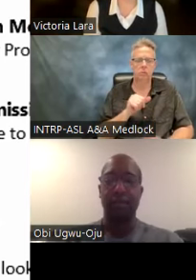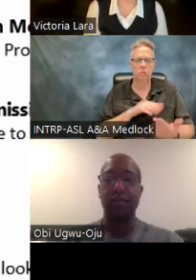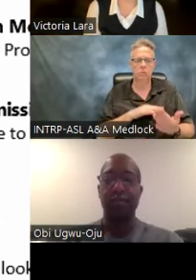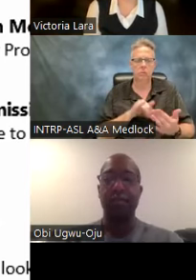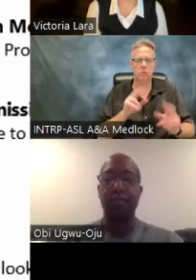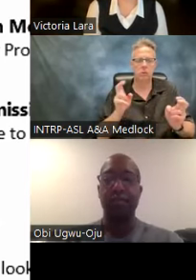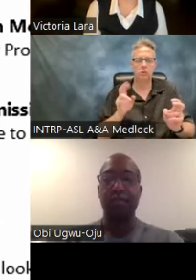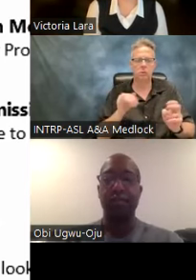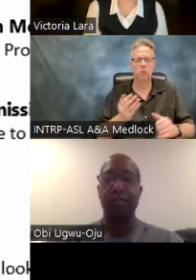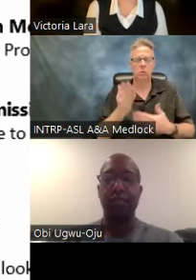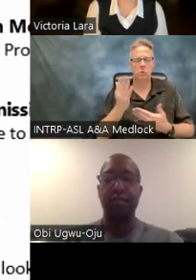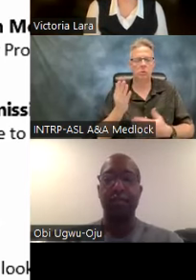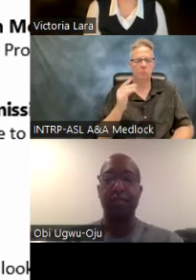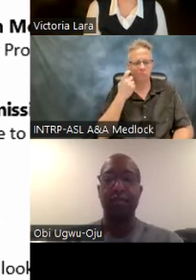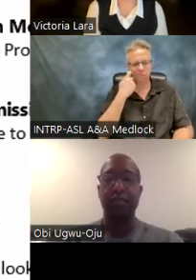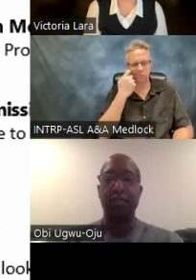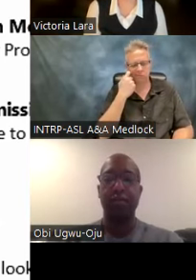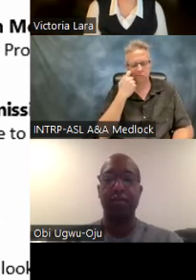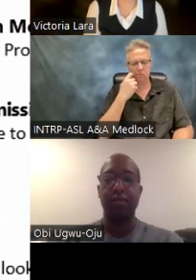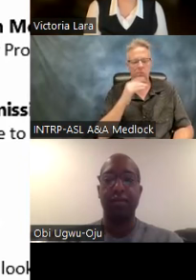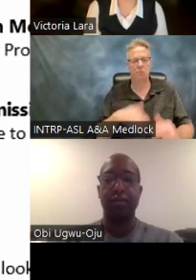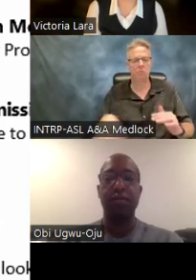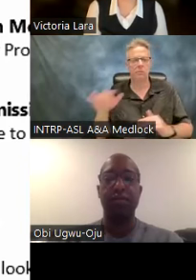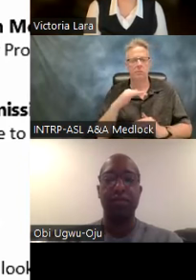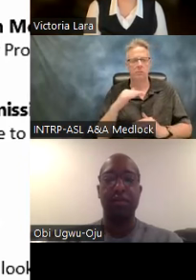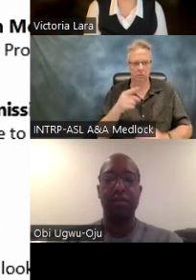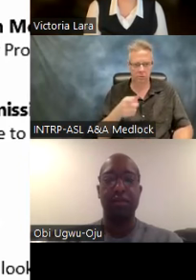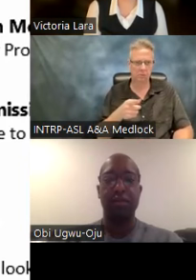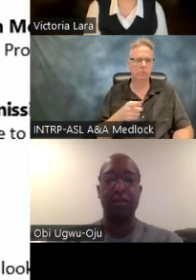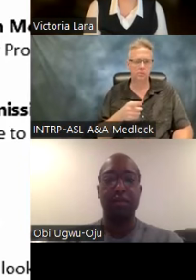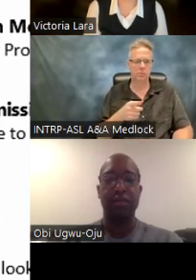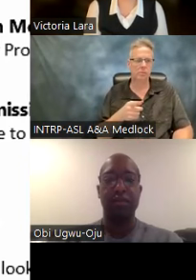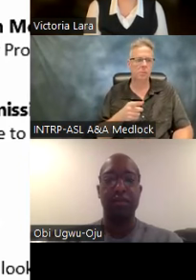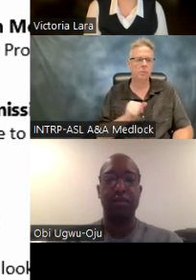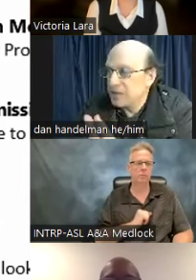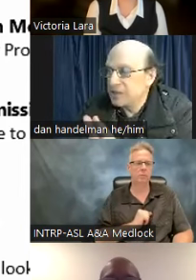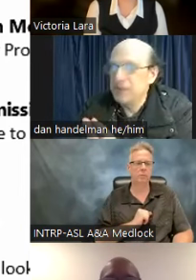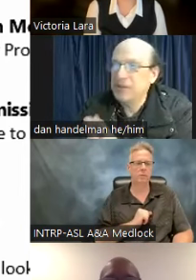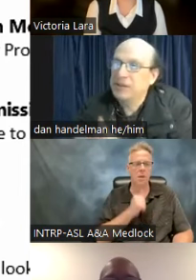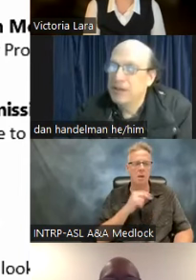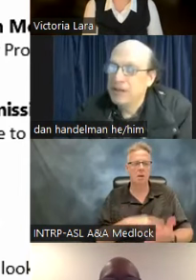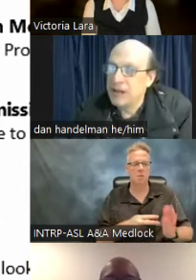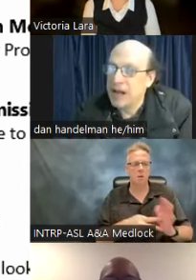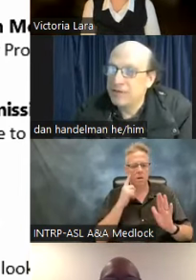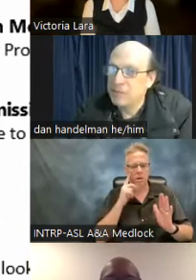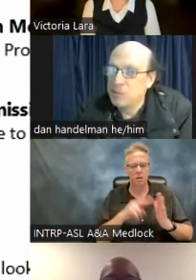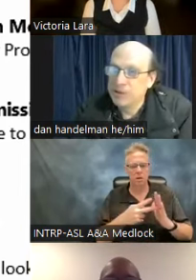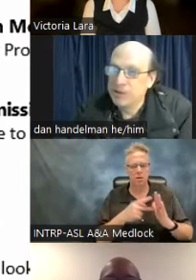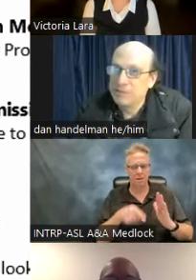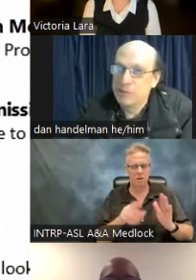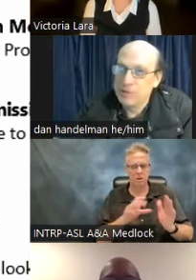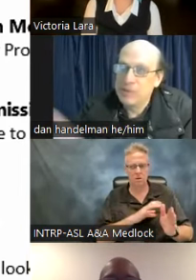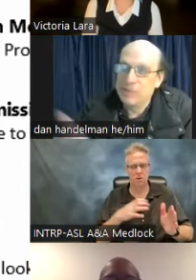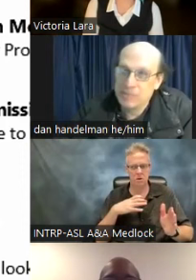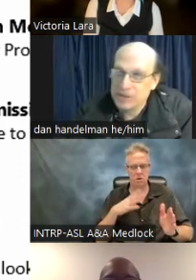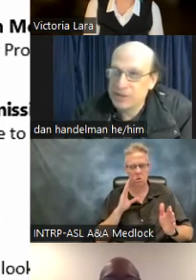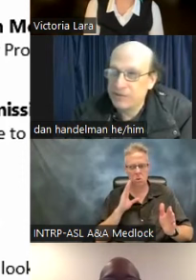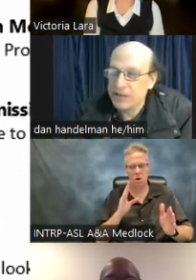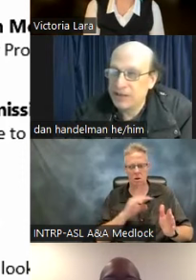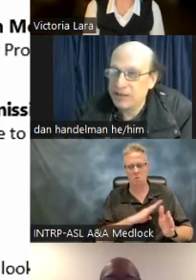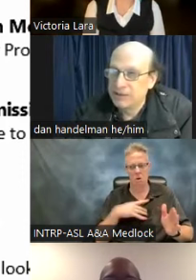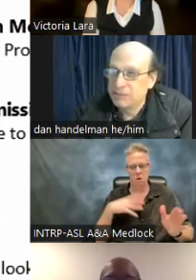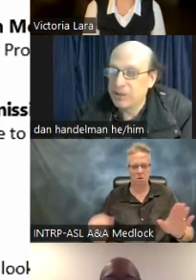that was raised in a side note above, that, you know, it's not the intention of this commission to have the board putting people in